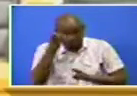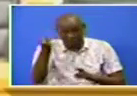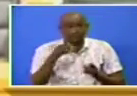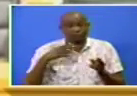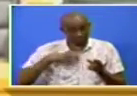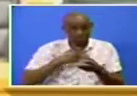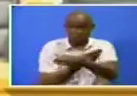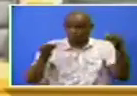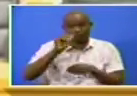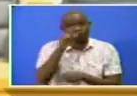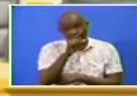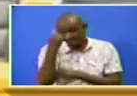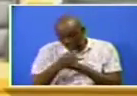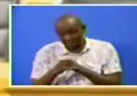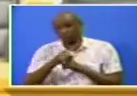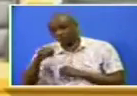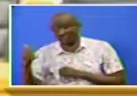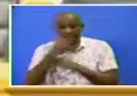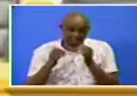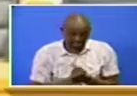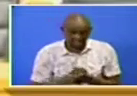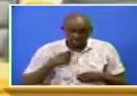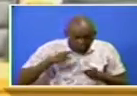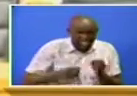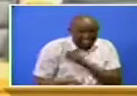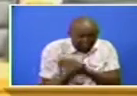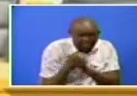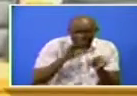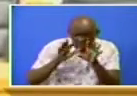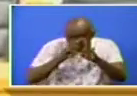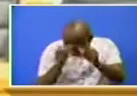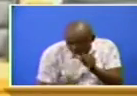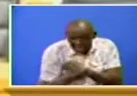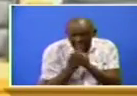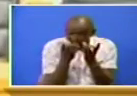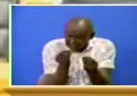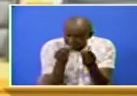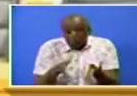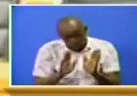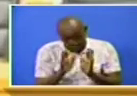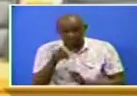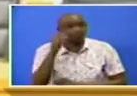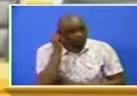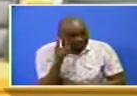players. So what we do is we come down and try and explain and break it down for the clubs and associations